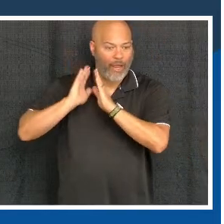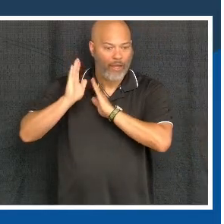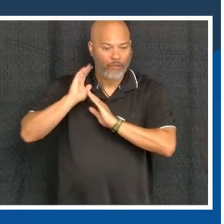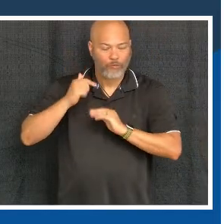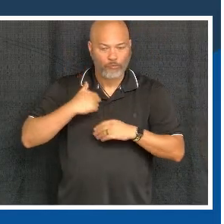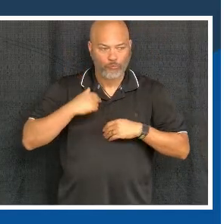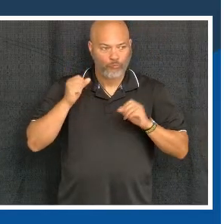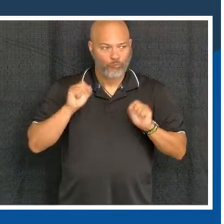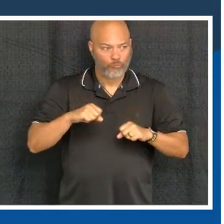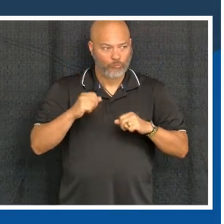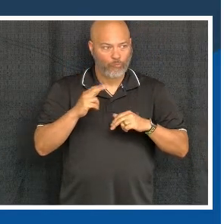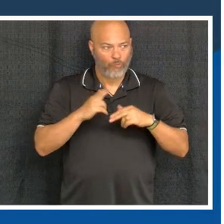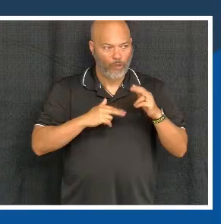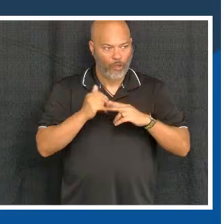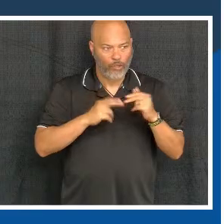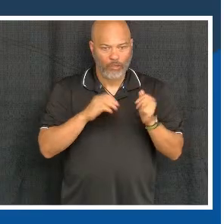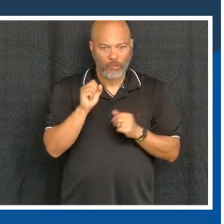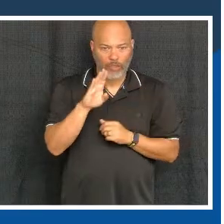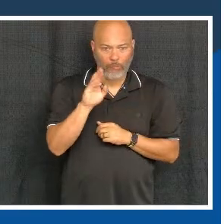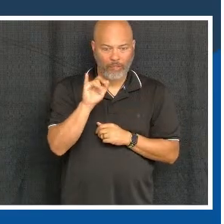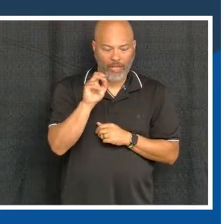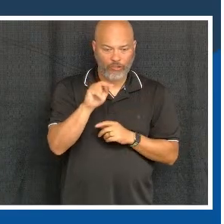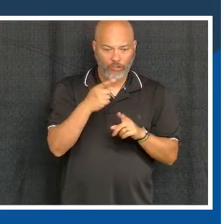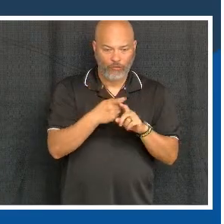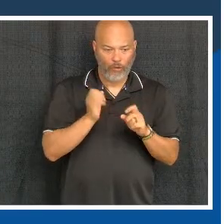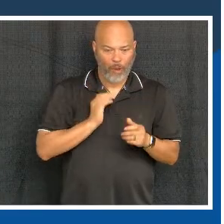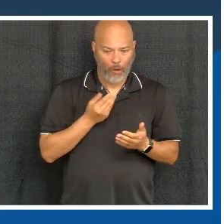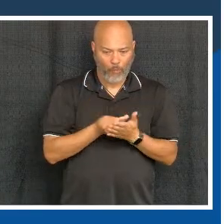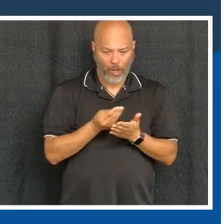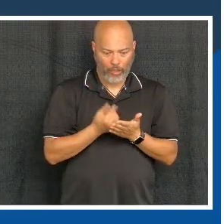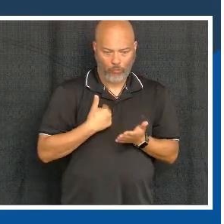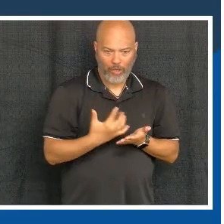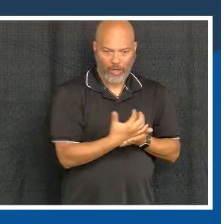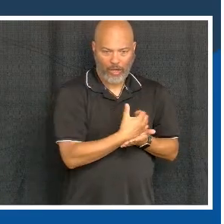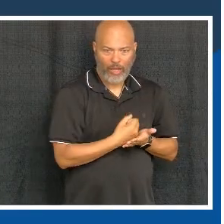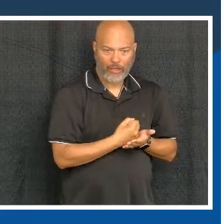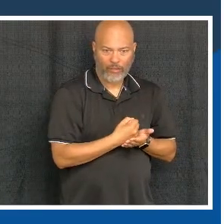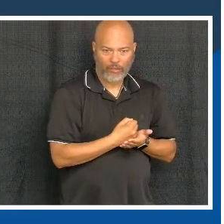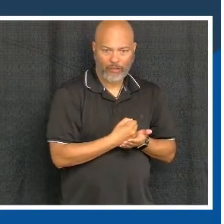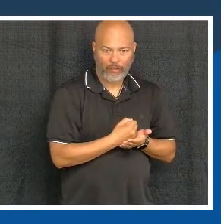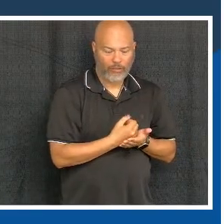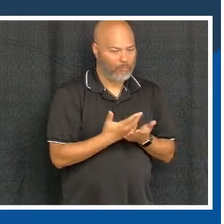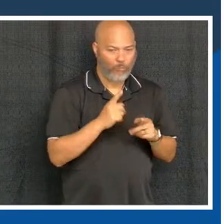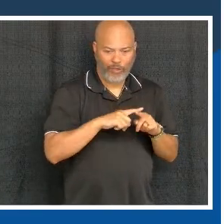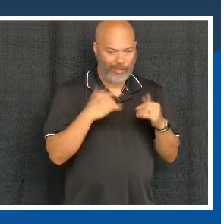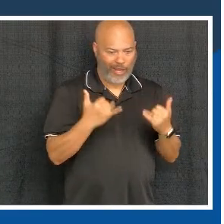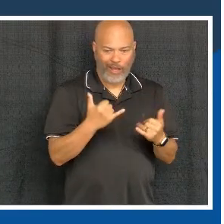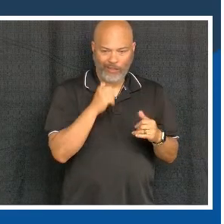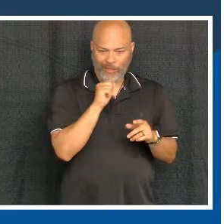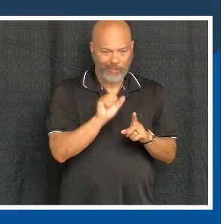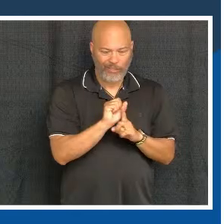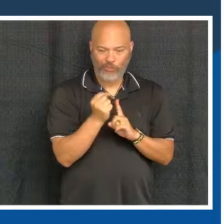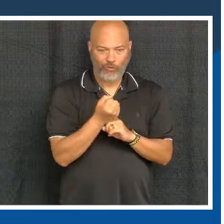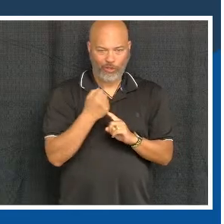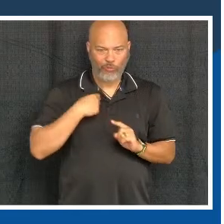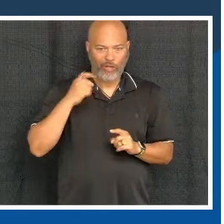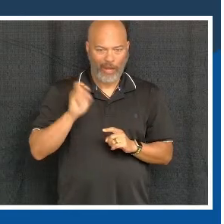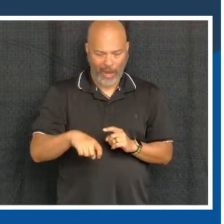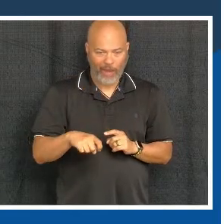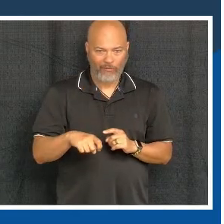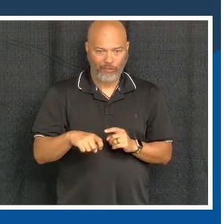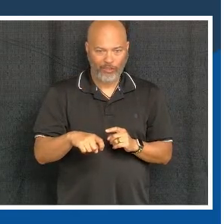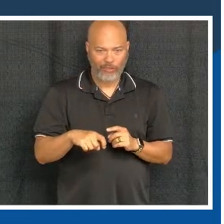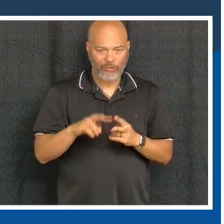able to build substations out of revenue, out of cash, and that's no longer the case. We're going to have to get